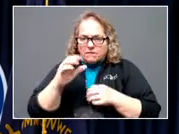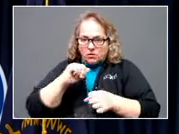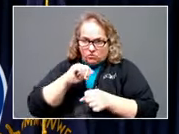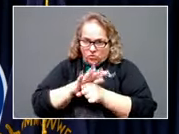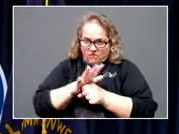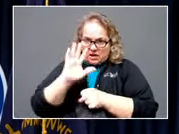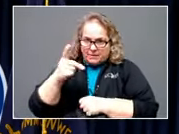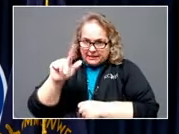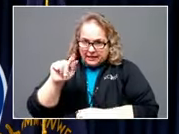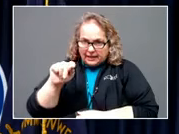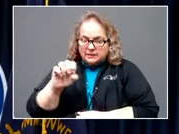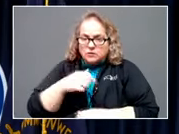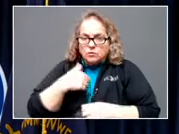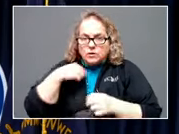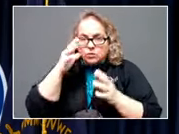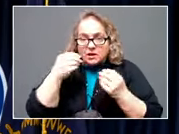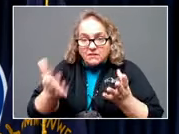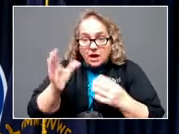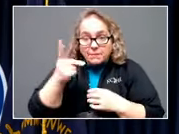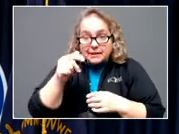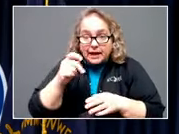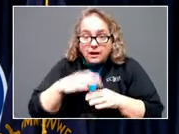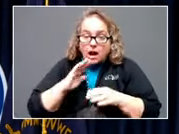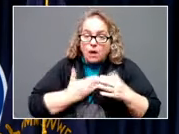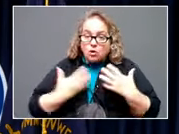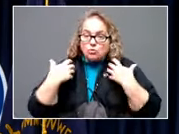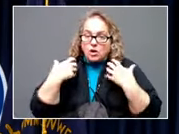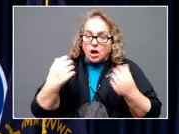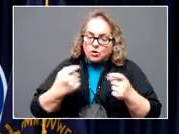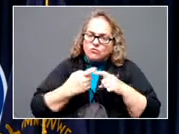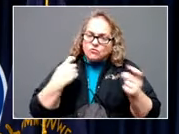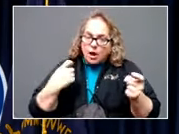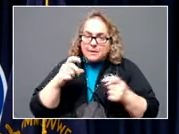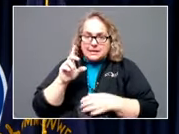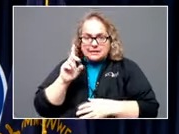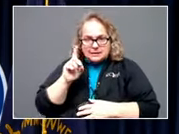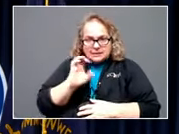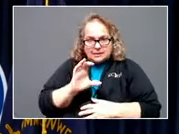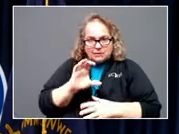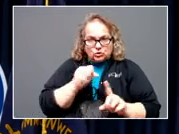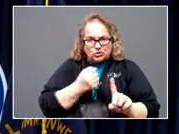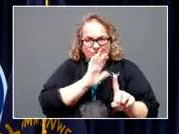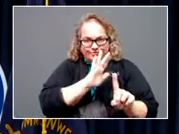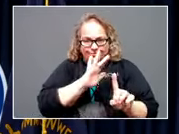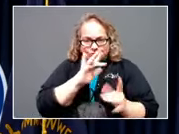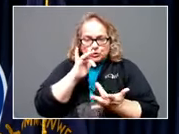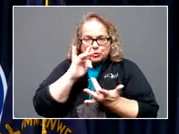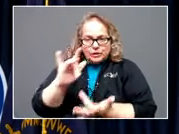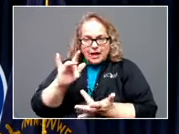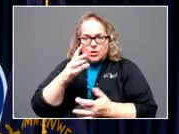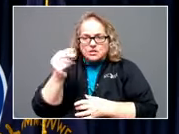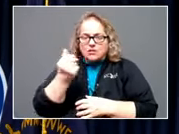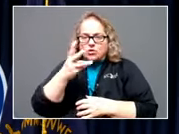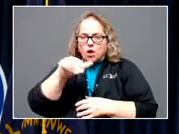give an update on our recovery from especially December's tornadoes and a few other pieces of news. But the